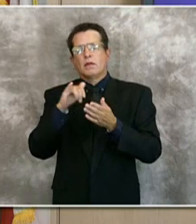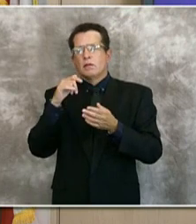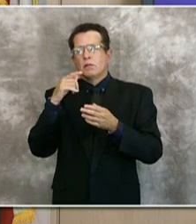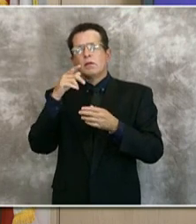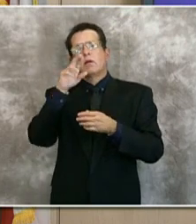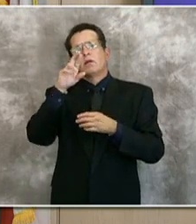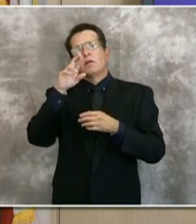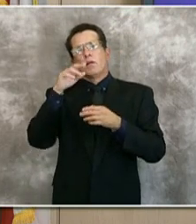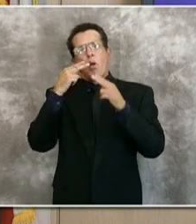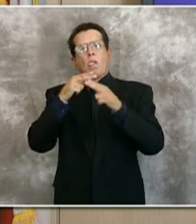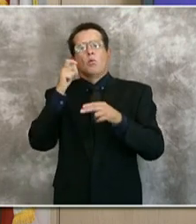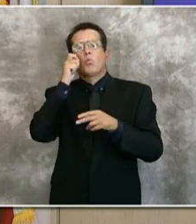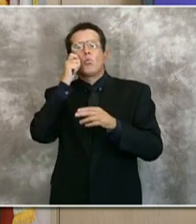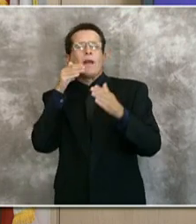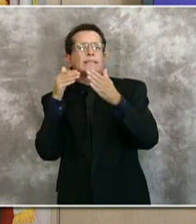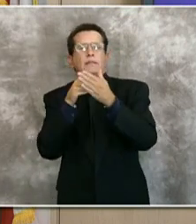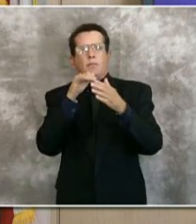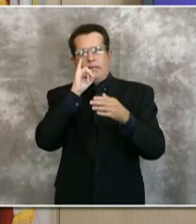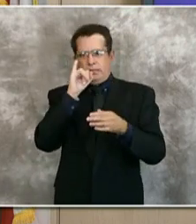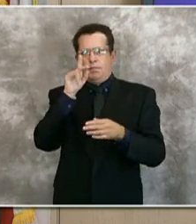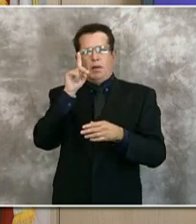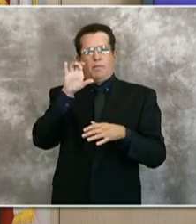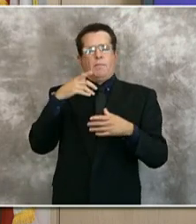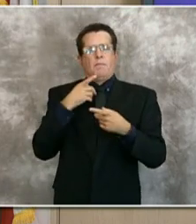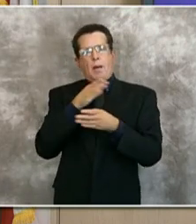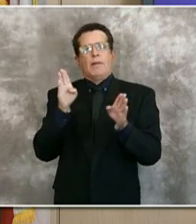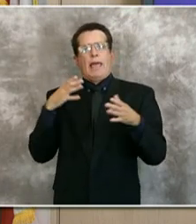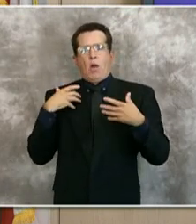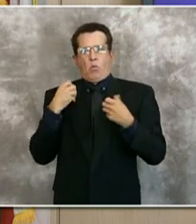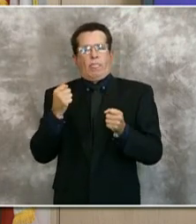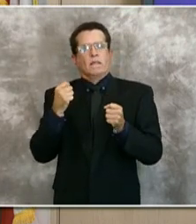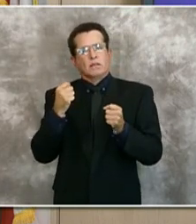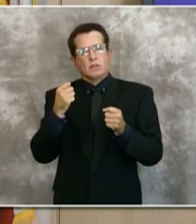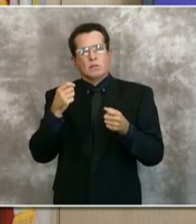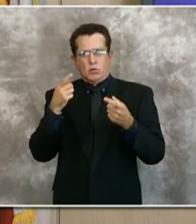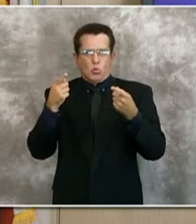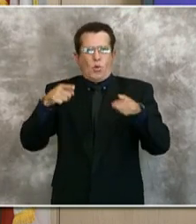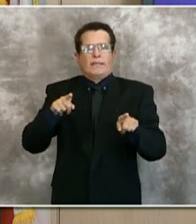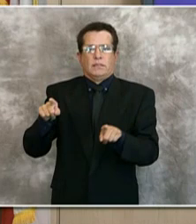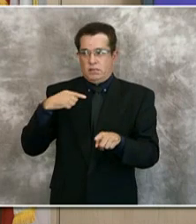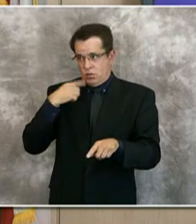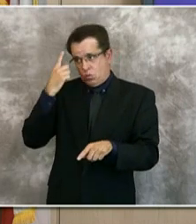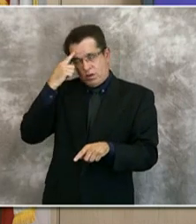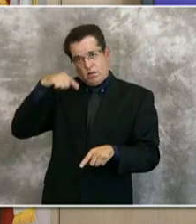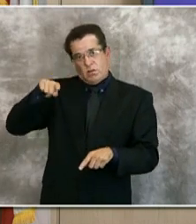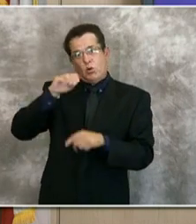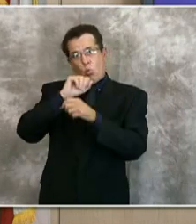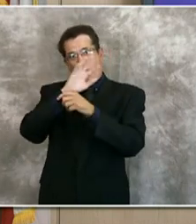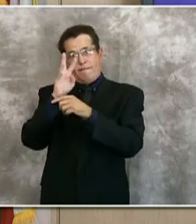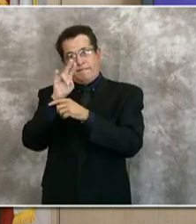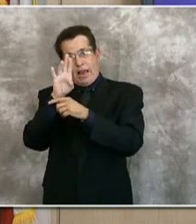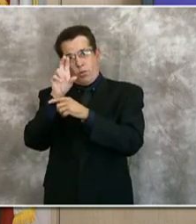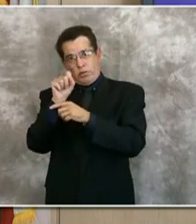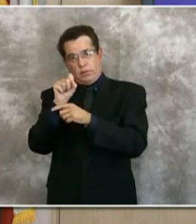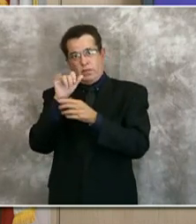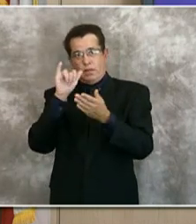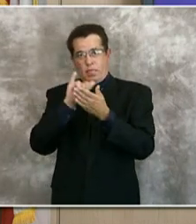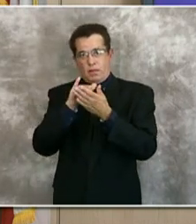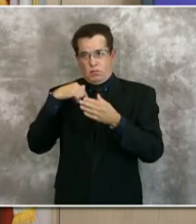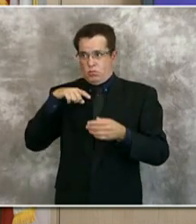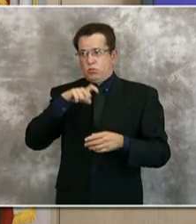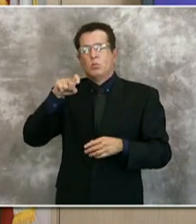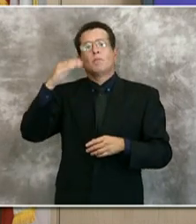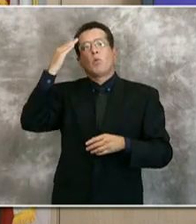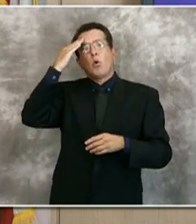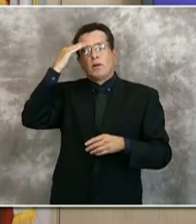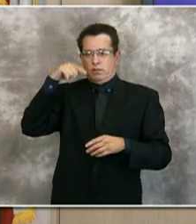health crisis. So my question is if county health officials agree, based on the impact that coronavirus is having locally, that racism should be a public